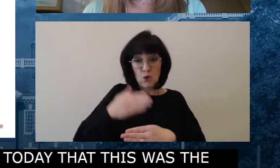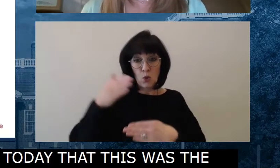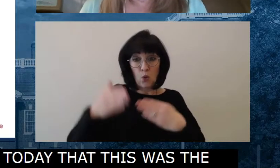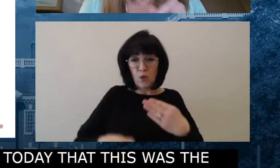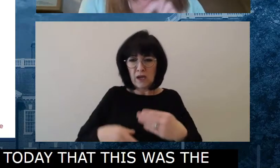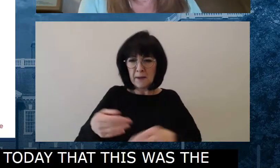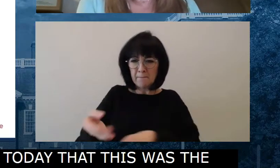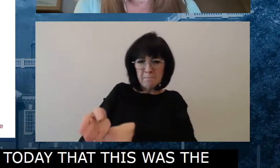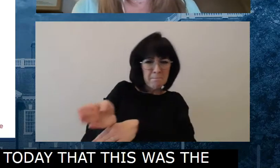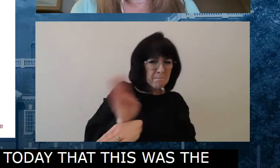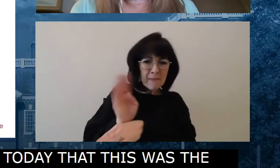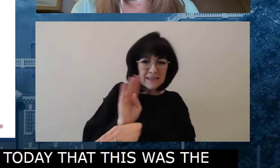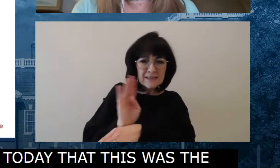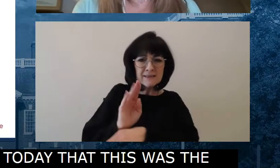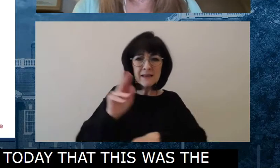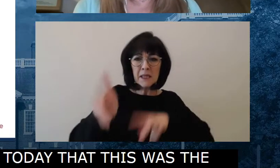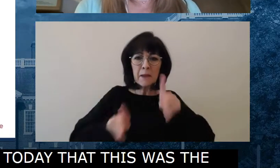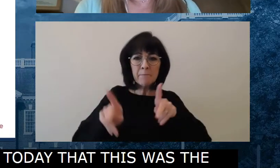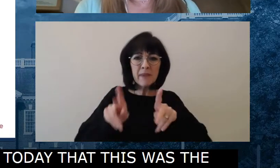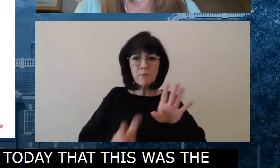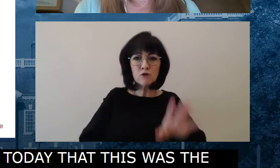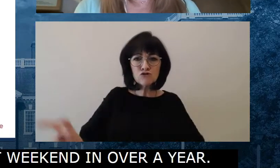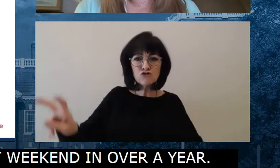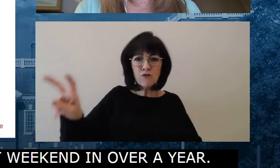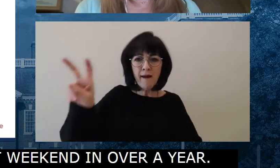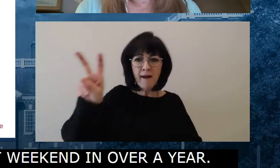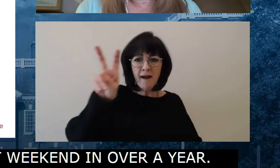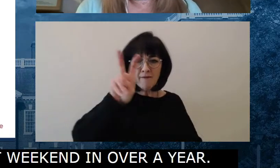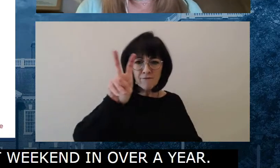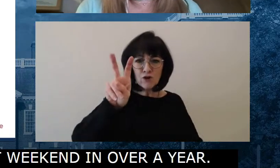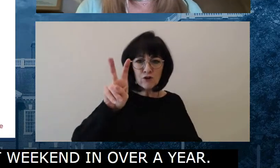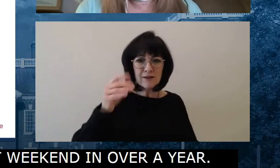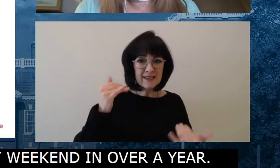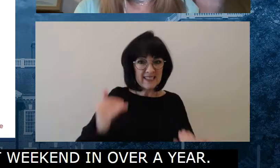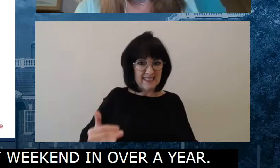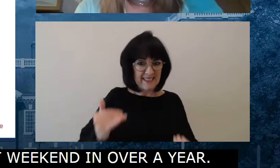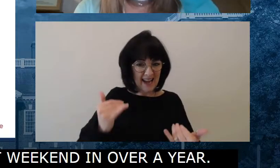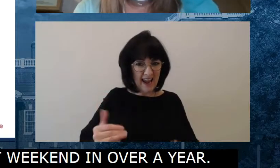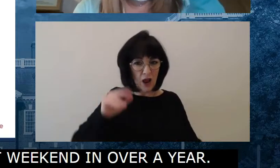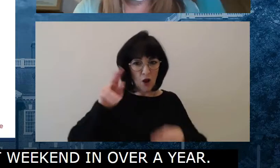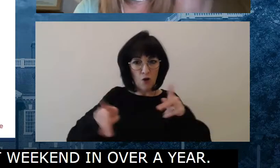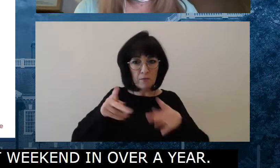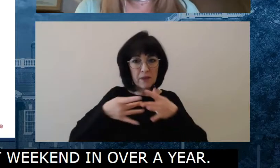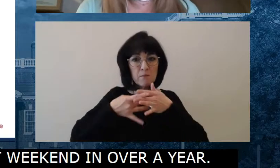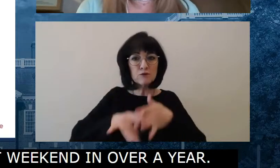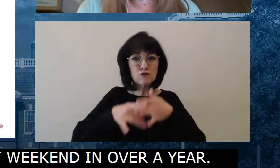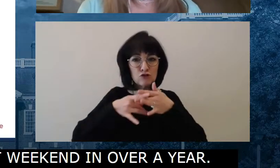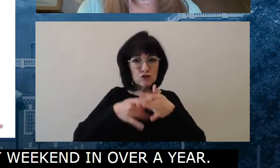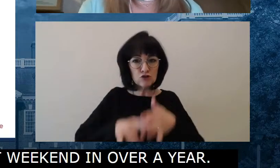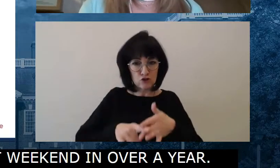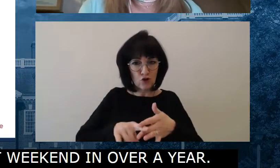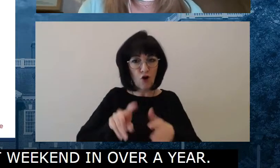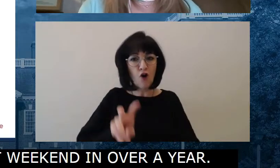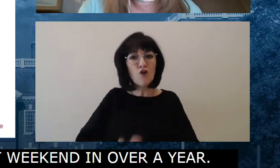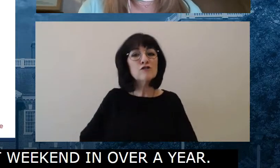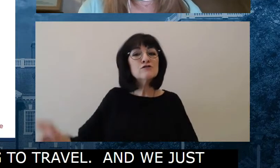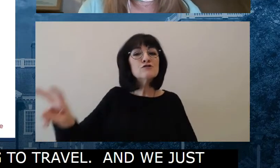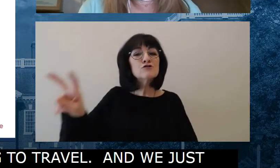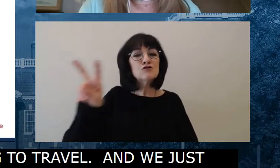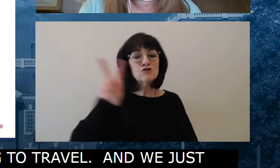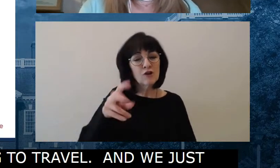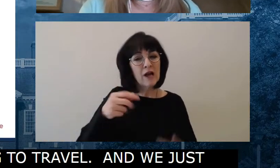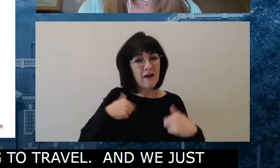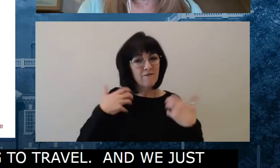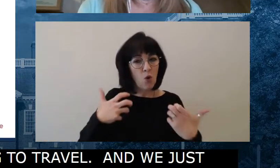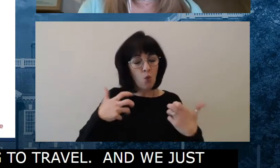year. So we know people are beginning to travel, and we just want to send a reminder to people that